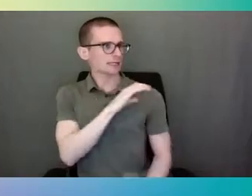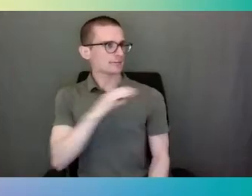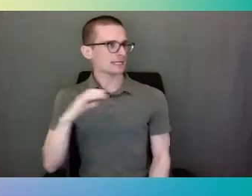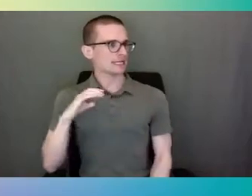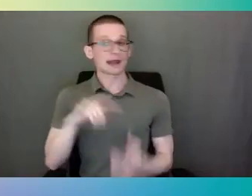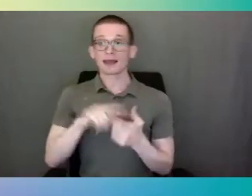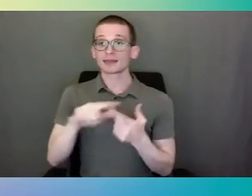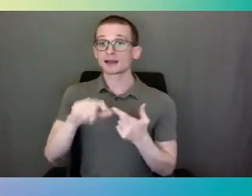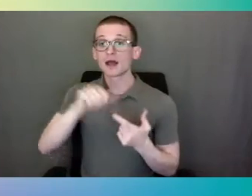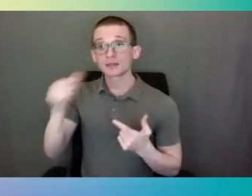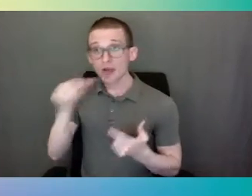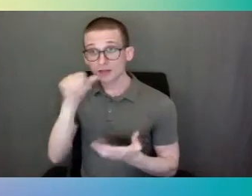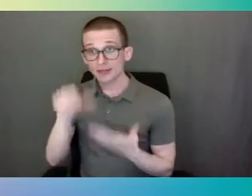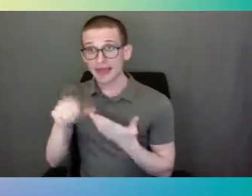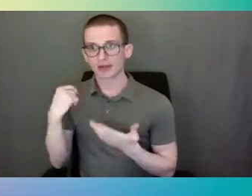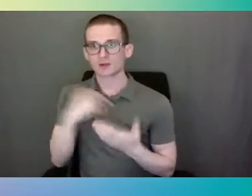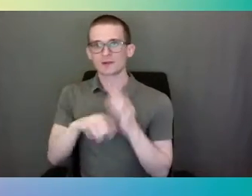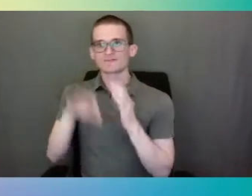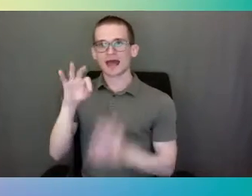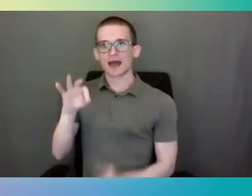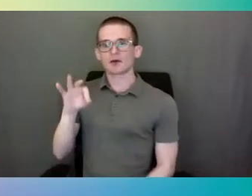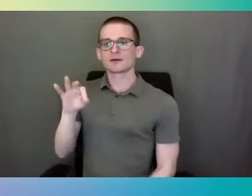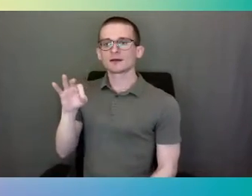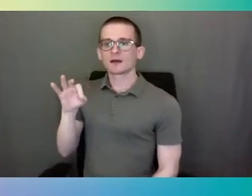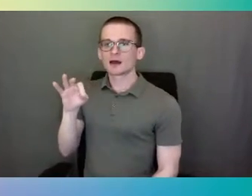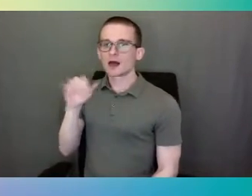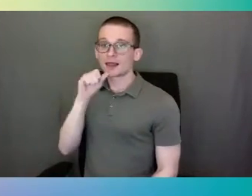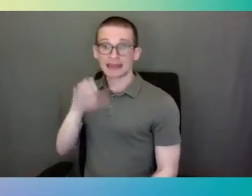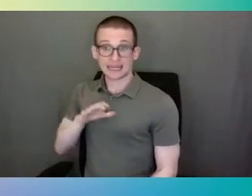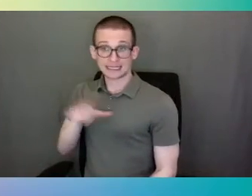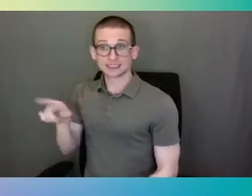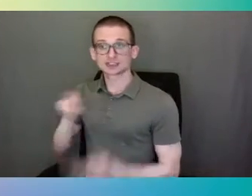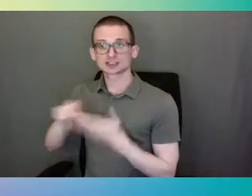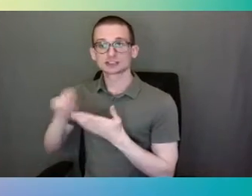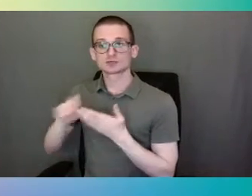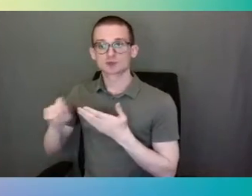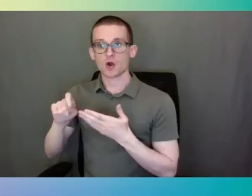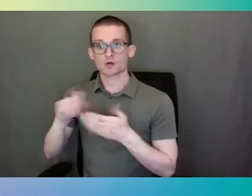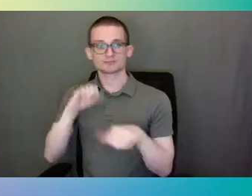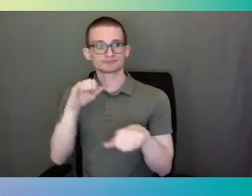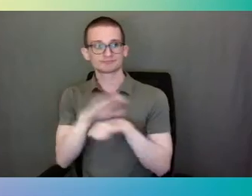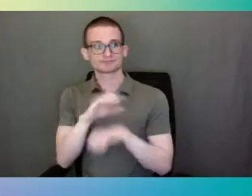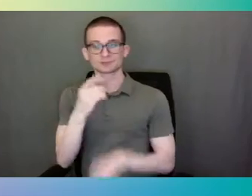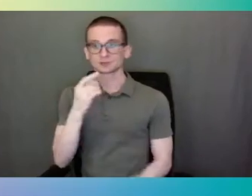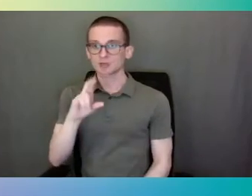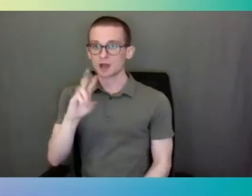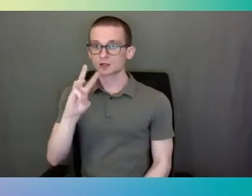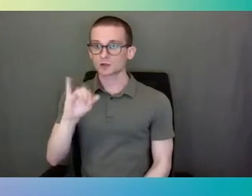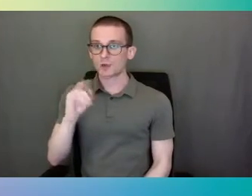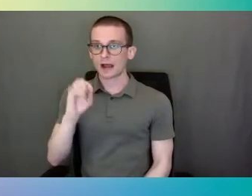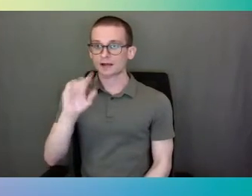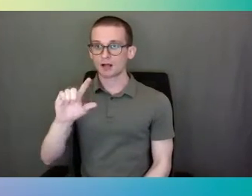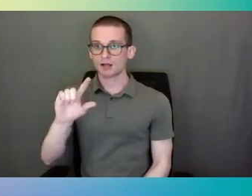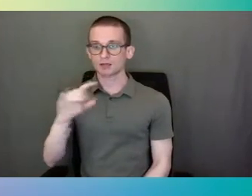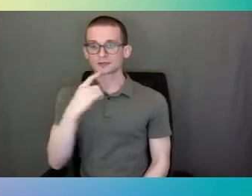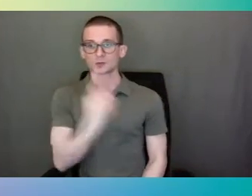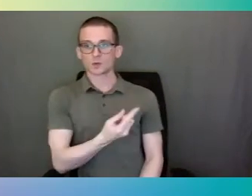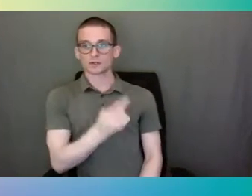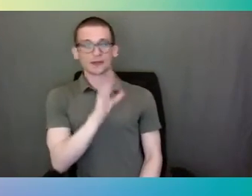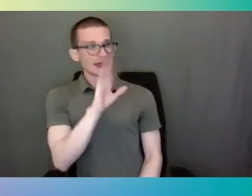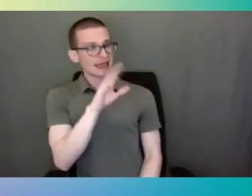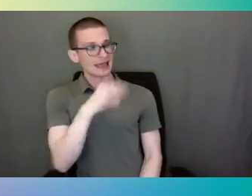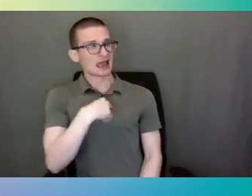where this little old lady wrote to Dr. Weigel, and she basically said, Dr. Weigel, I'm just a